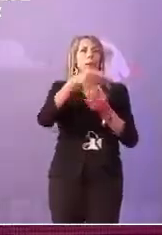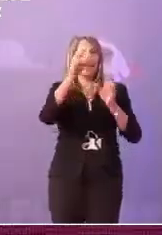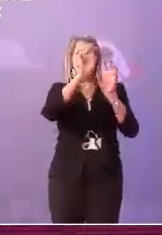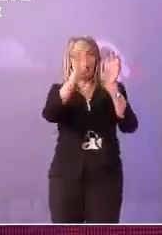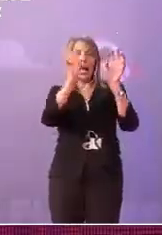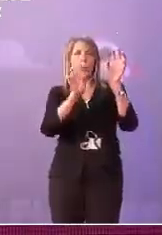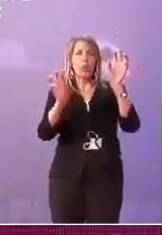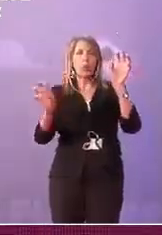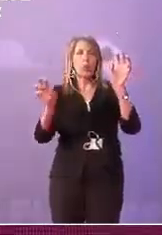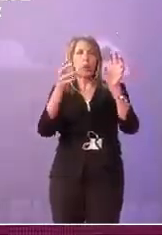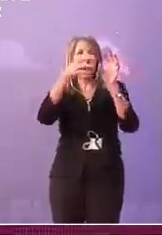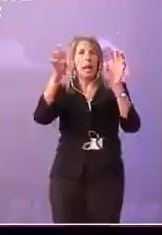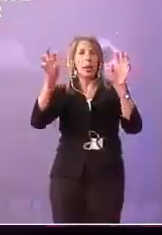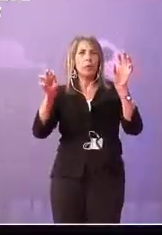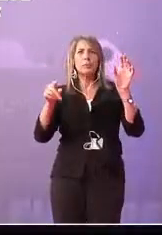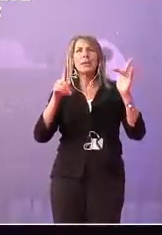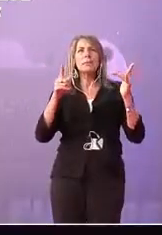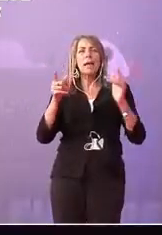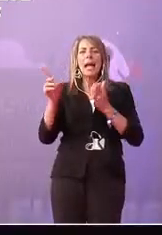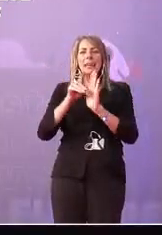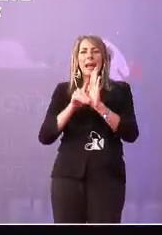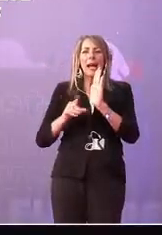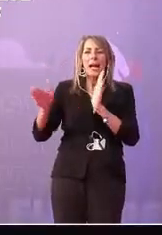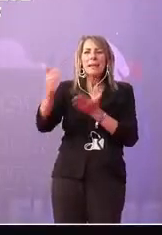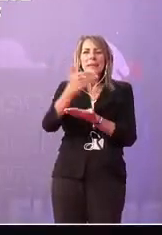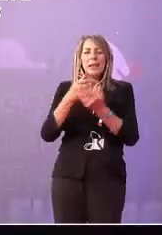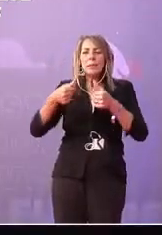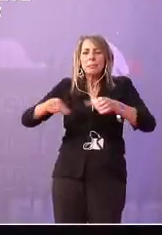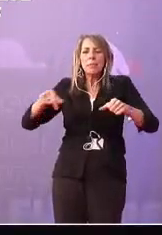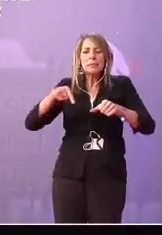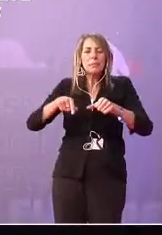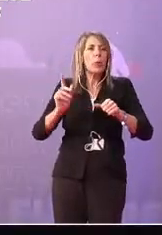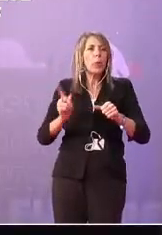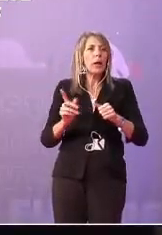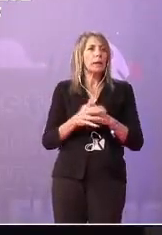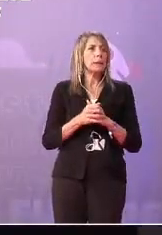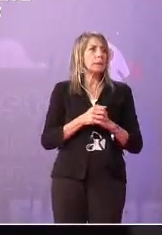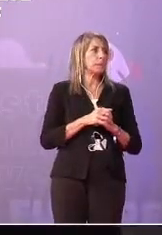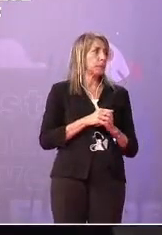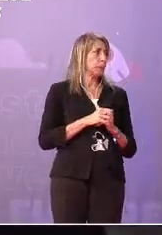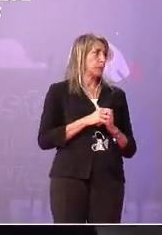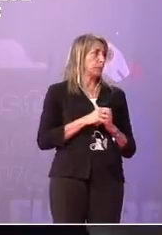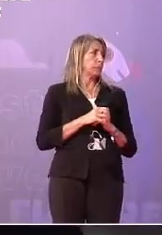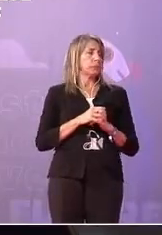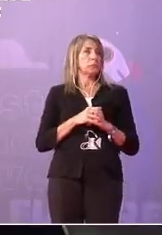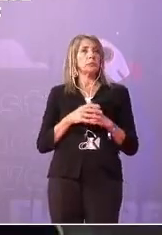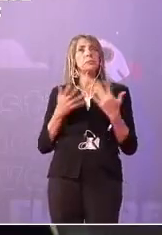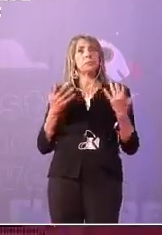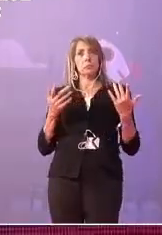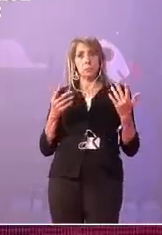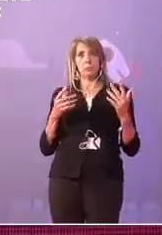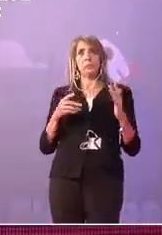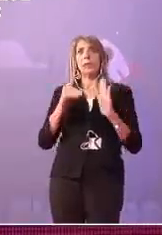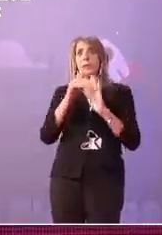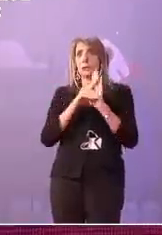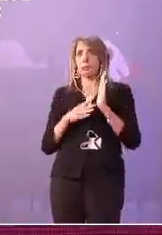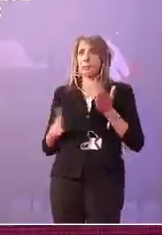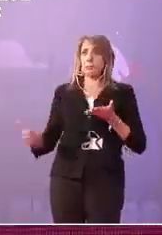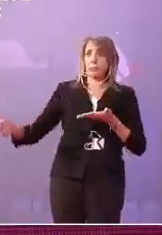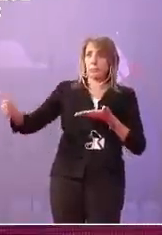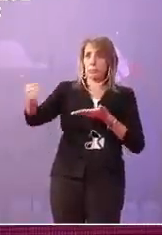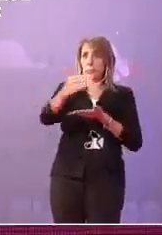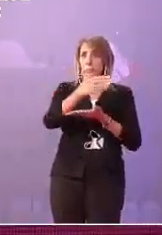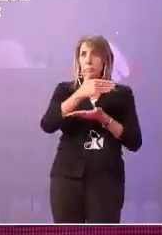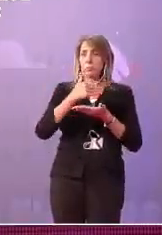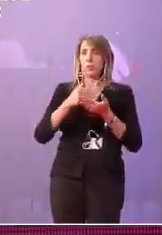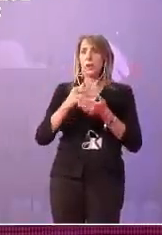This information through the in-flight unit, we collect more than 15 telemetric data, and inside our device we